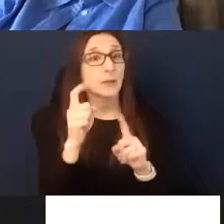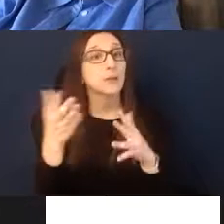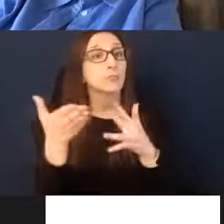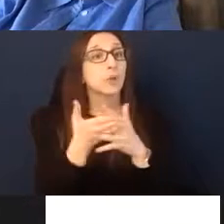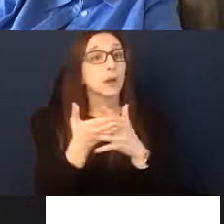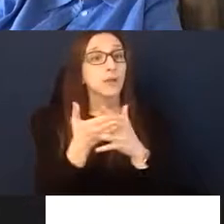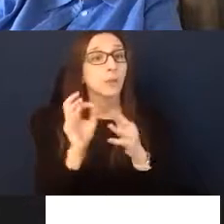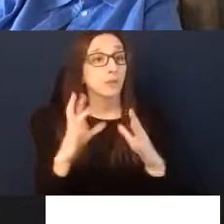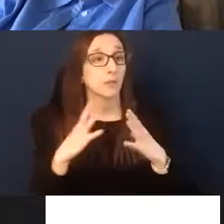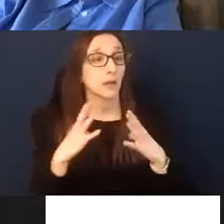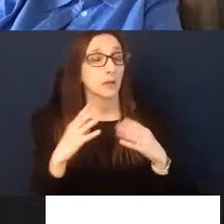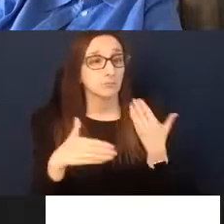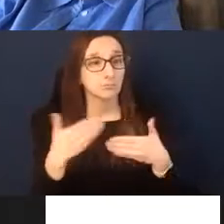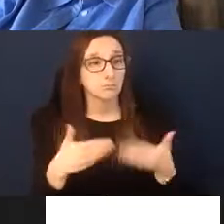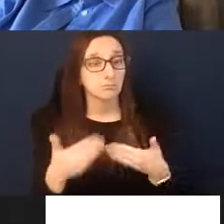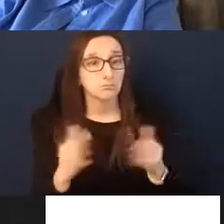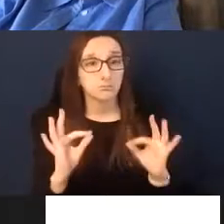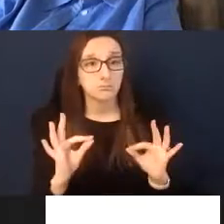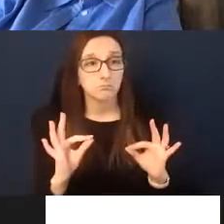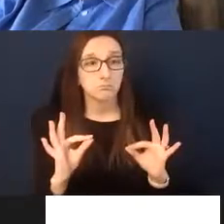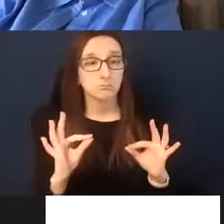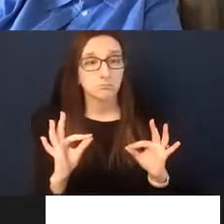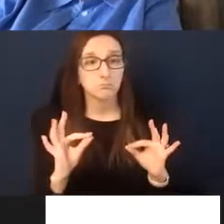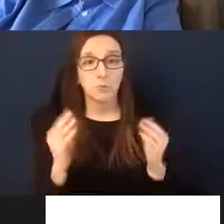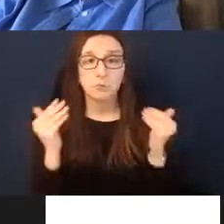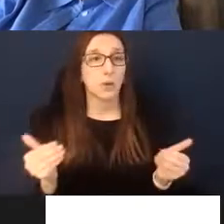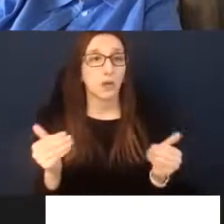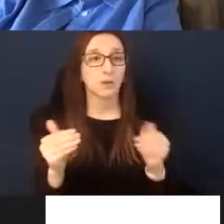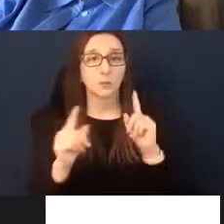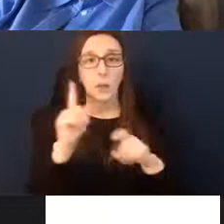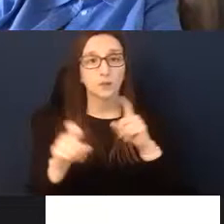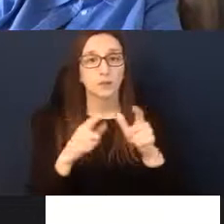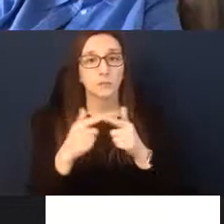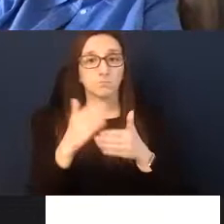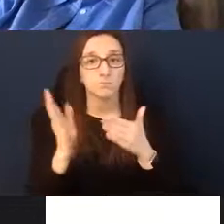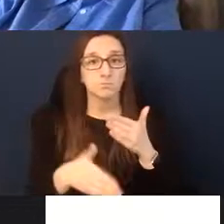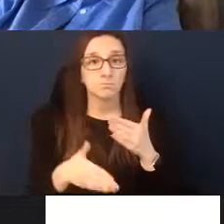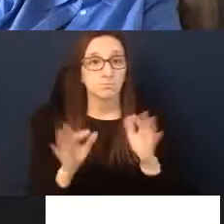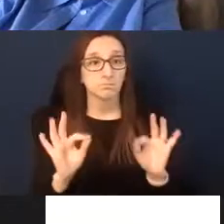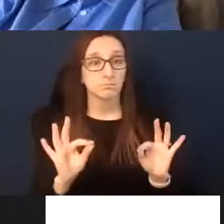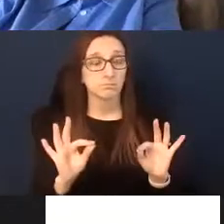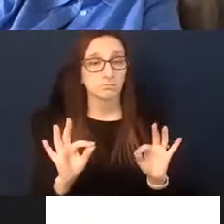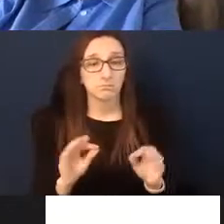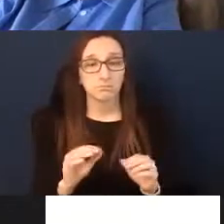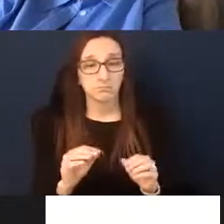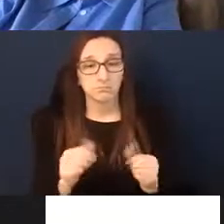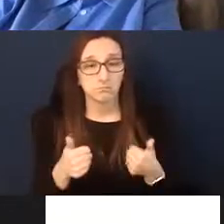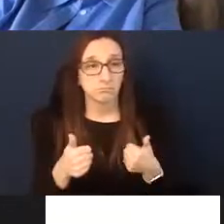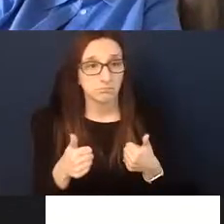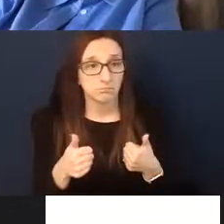break and come back, or should we just go ahead with the Q&A section? You can post in your